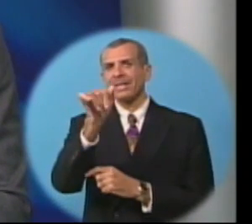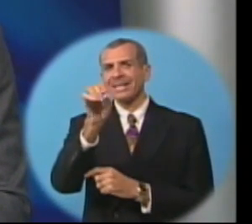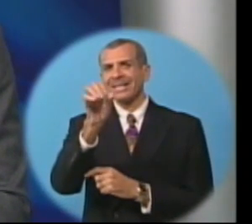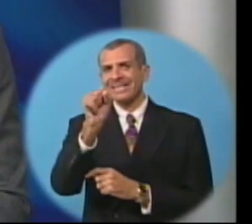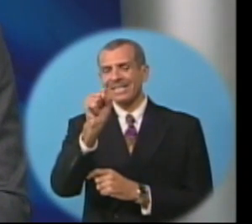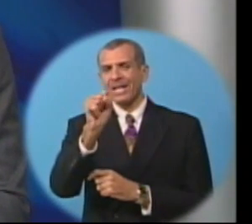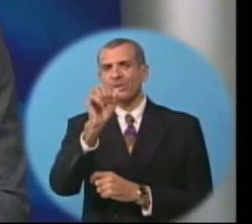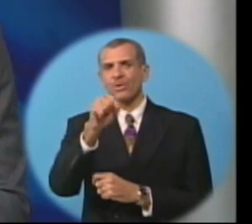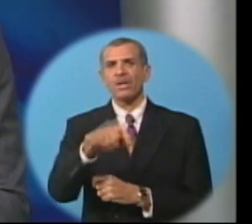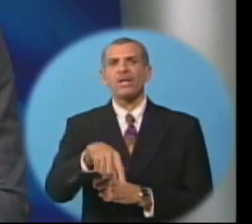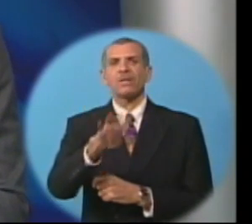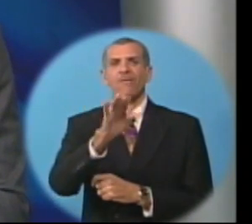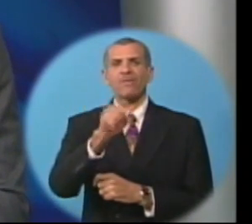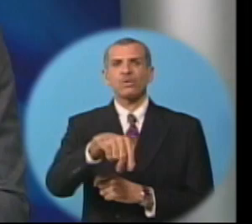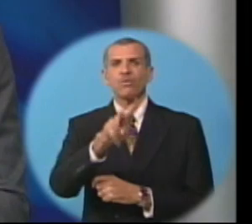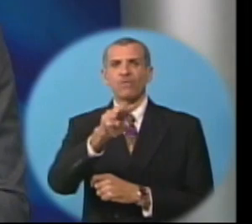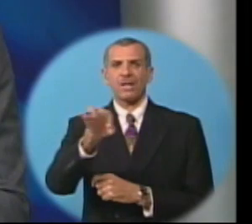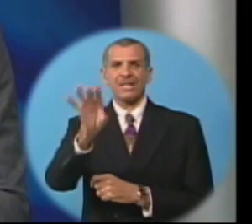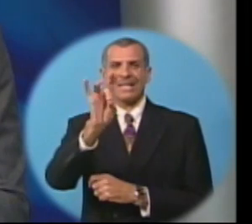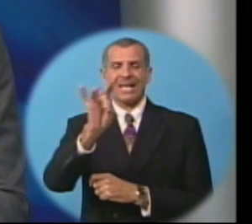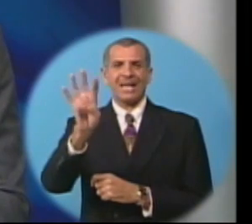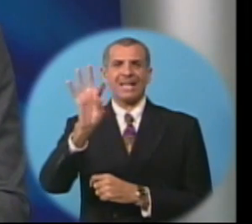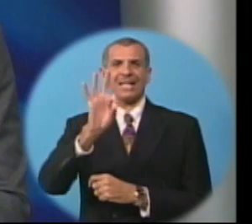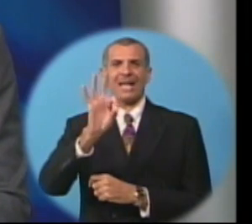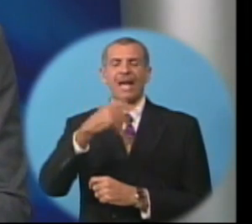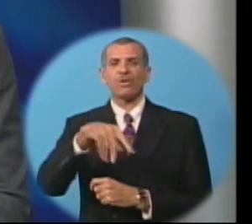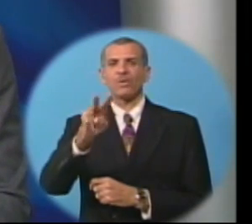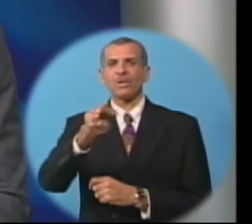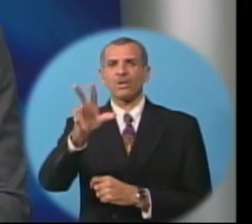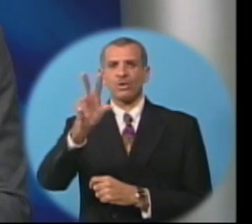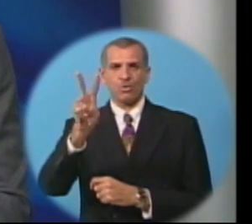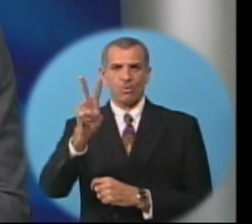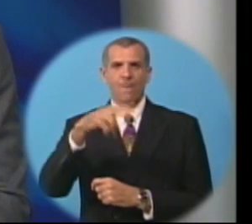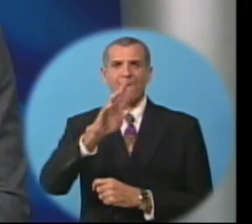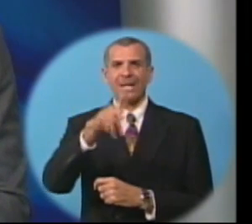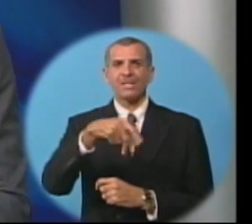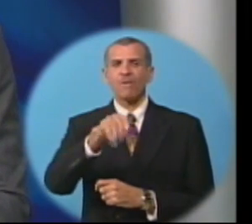South Africa 249 and 232,